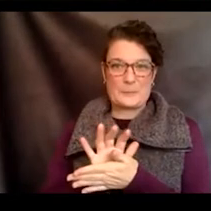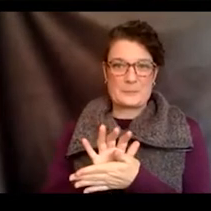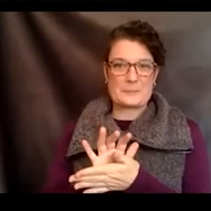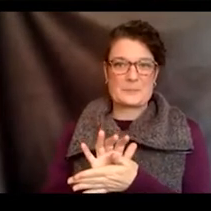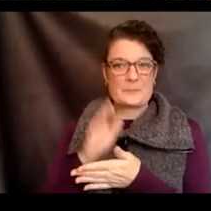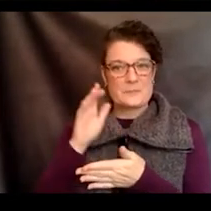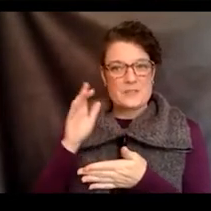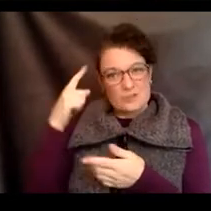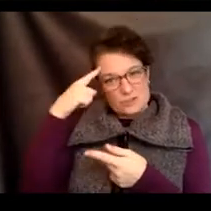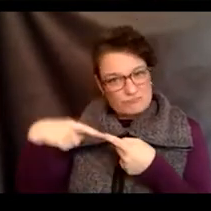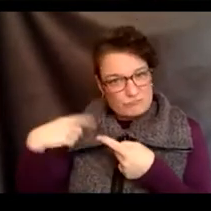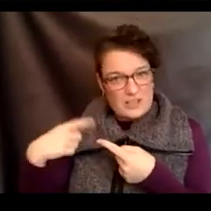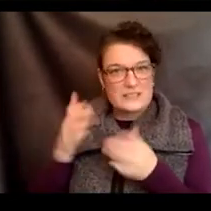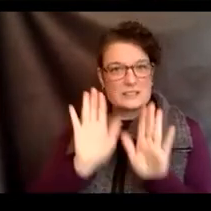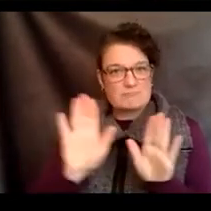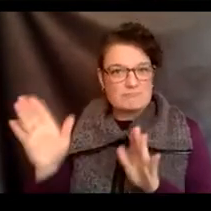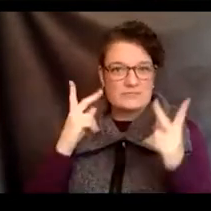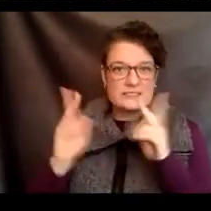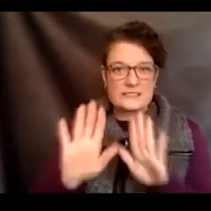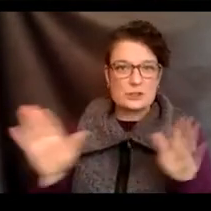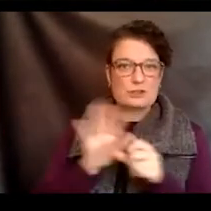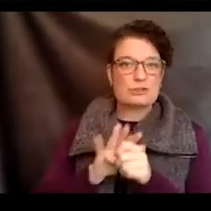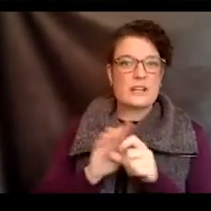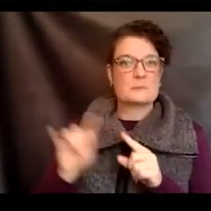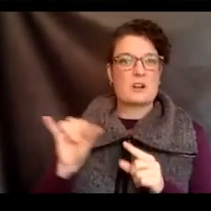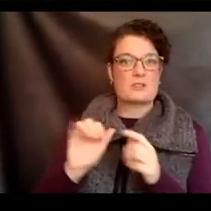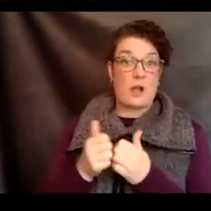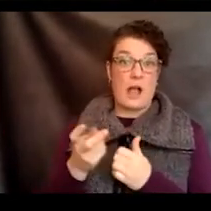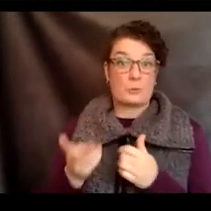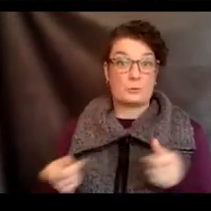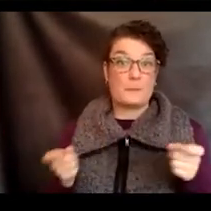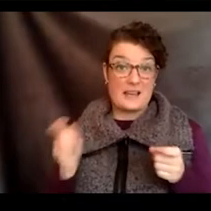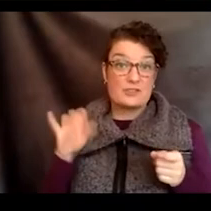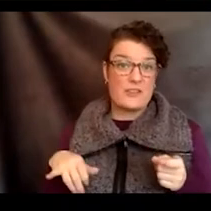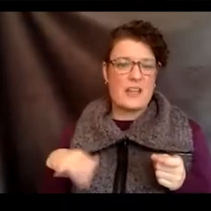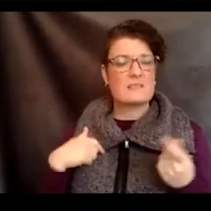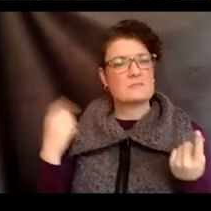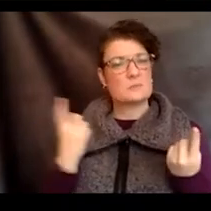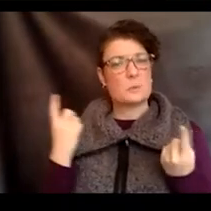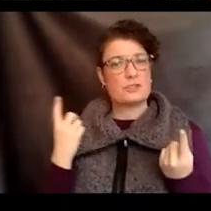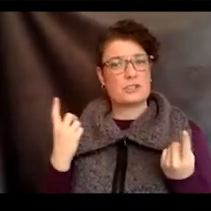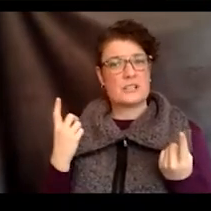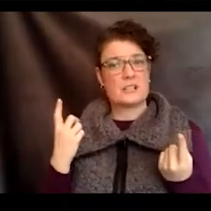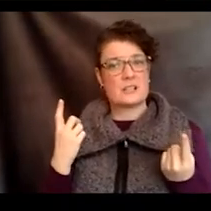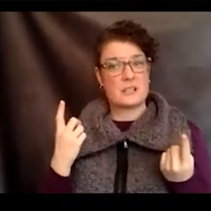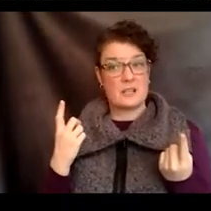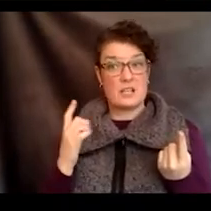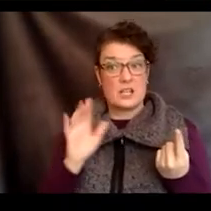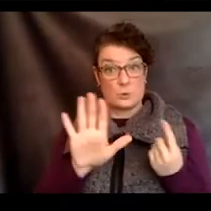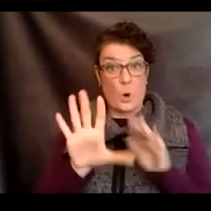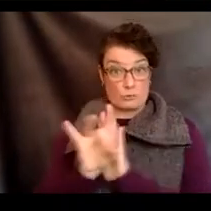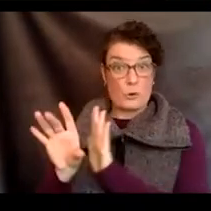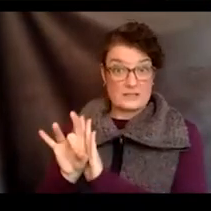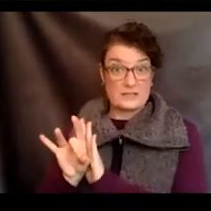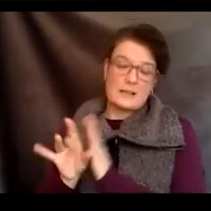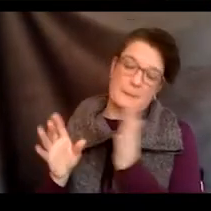process where you're at, see your stress, but just how well you kind of manage that. And just wondering, you know, the choices that you did end up making. I